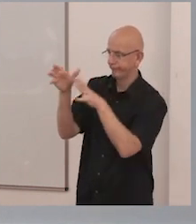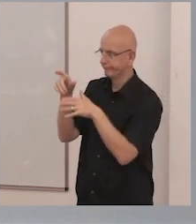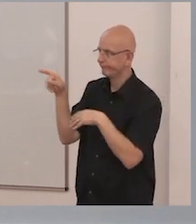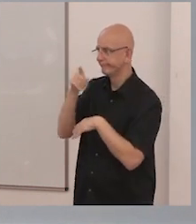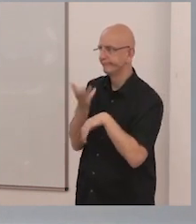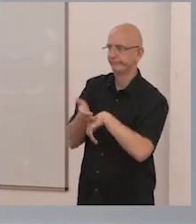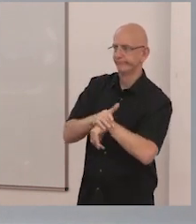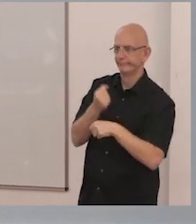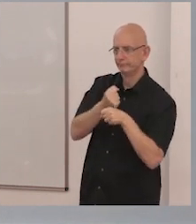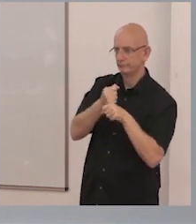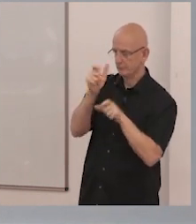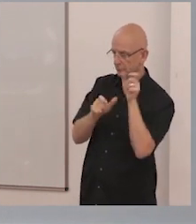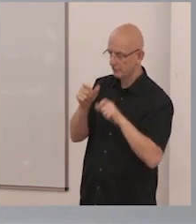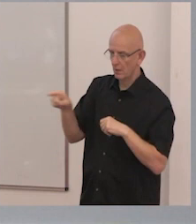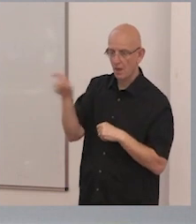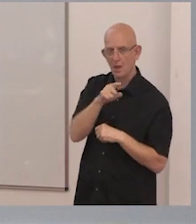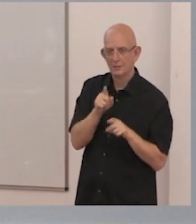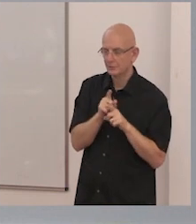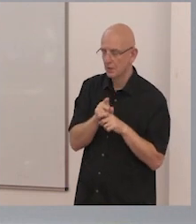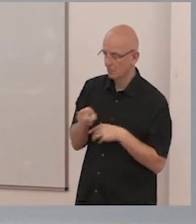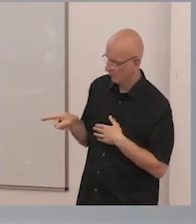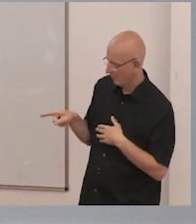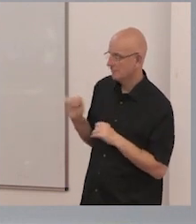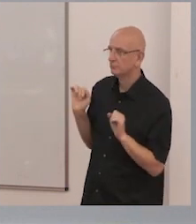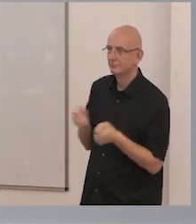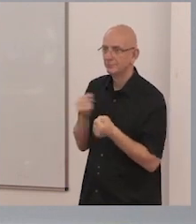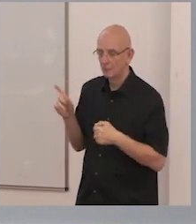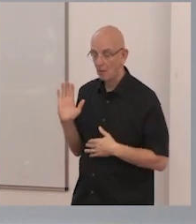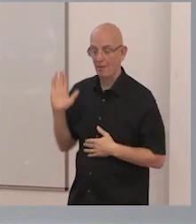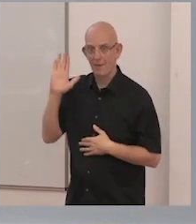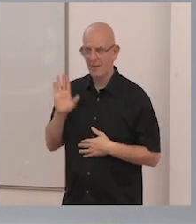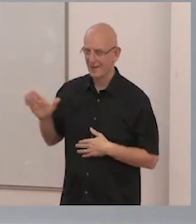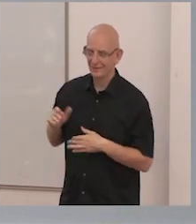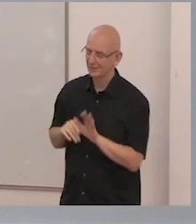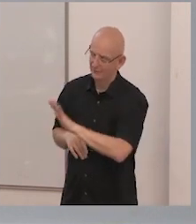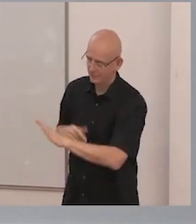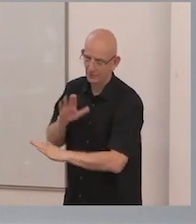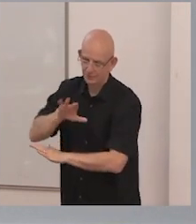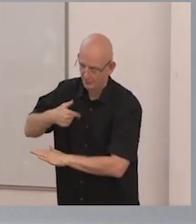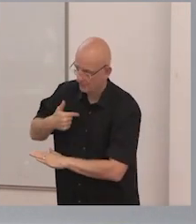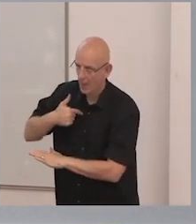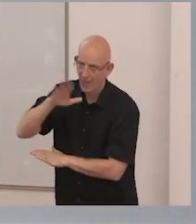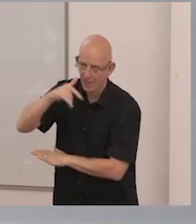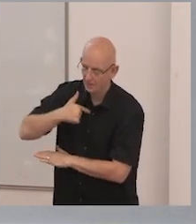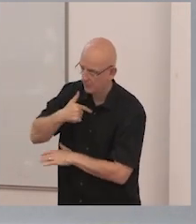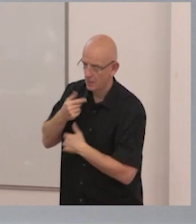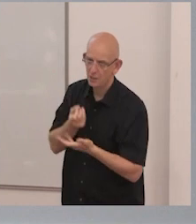due weight. What do we mean by due weight? How do we assess that? And who